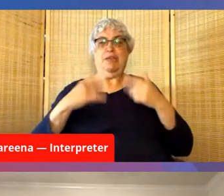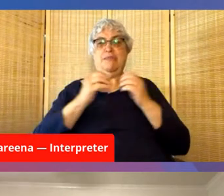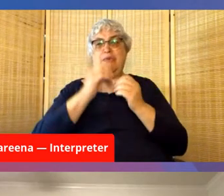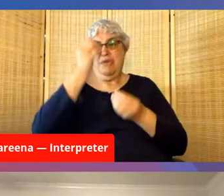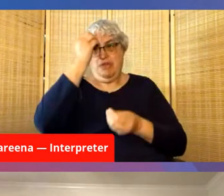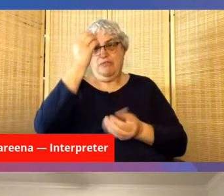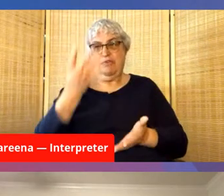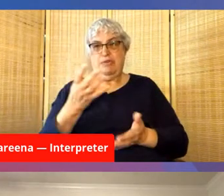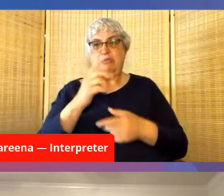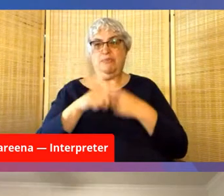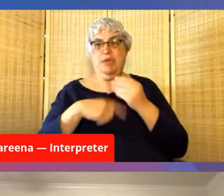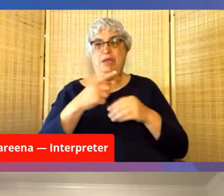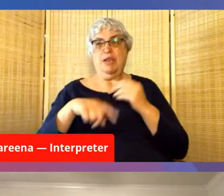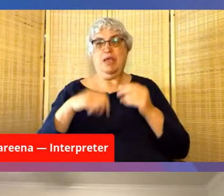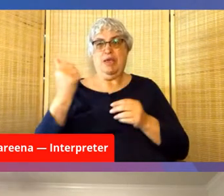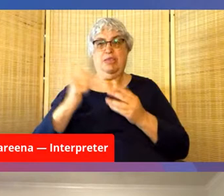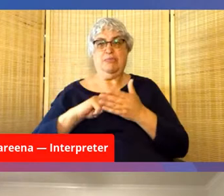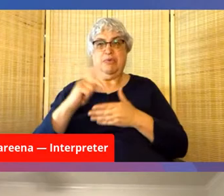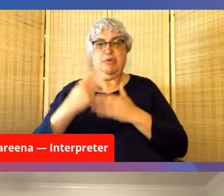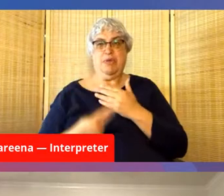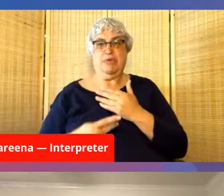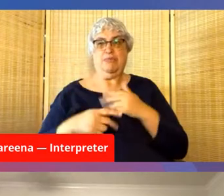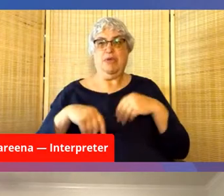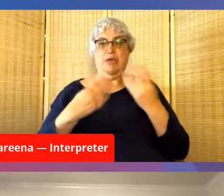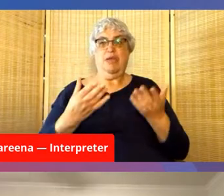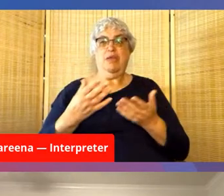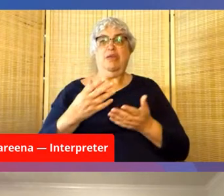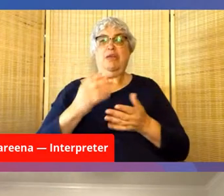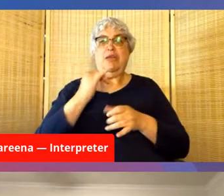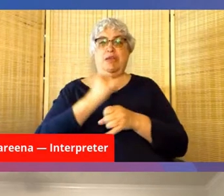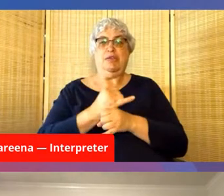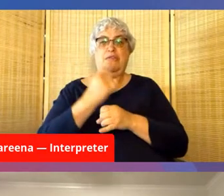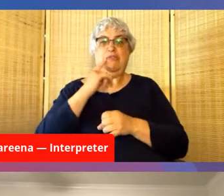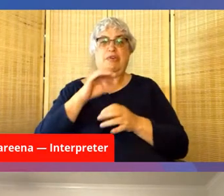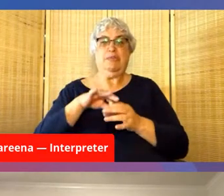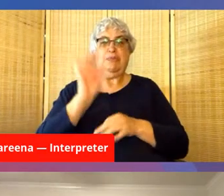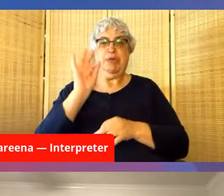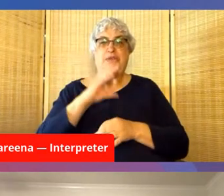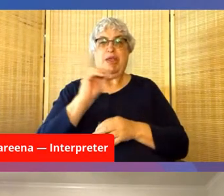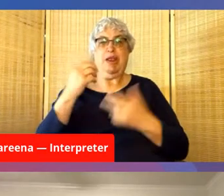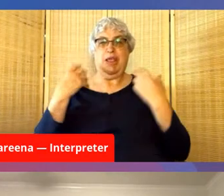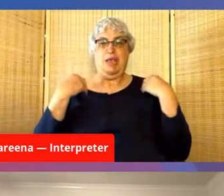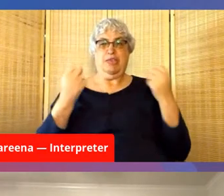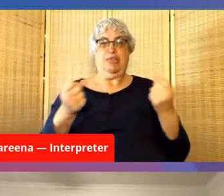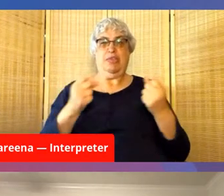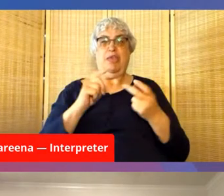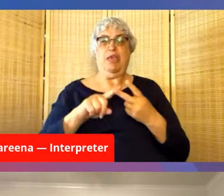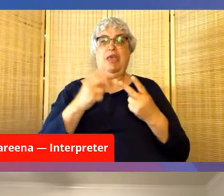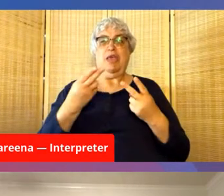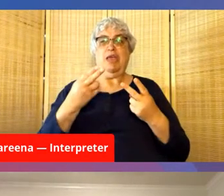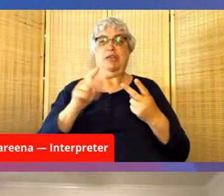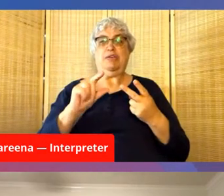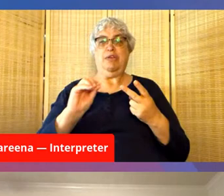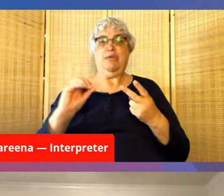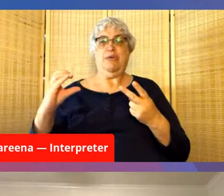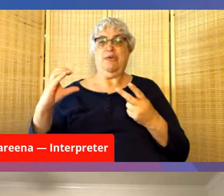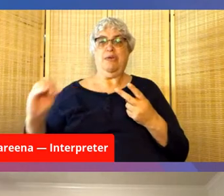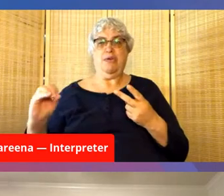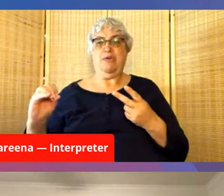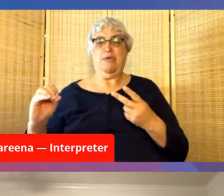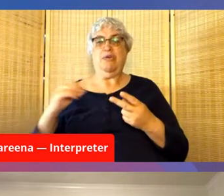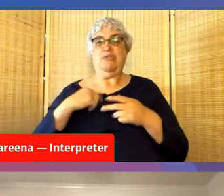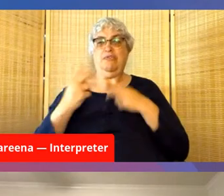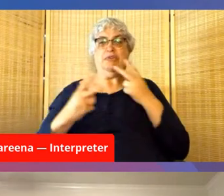information about other programming offered by the Institute for Spirituality and Health and HGOco. Please visit